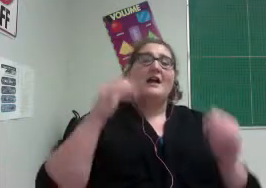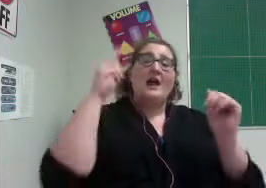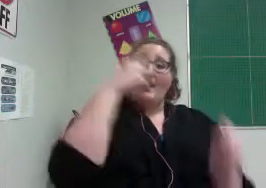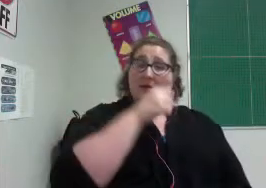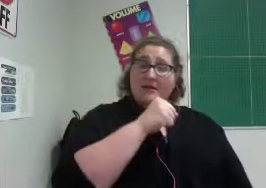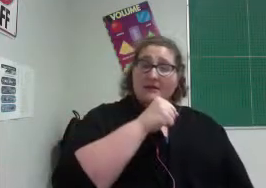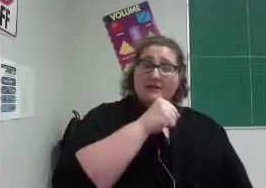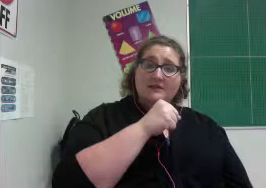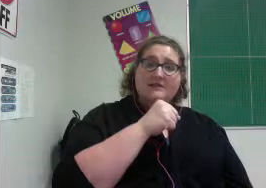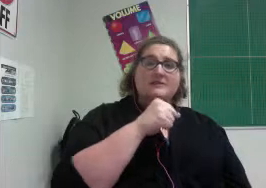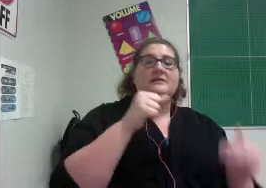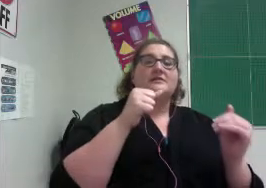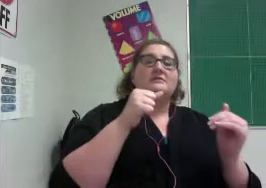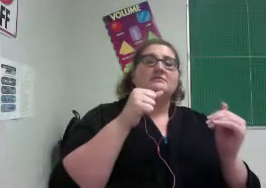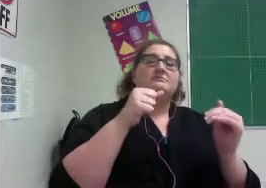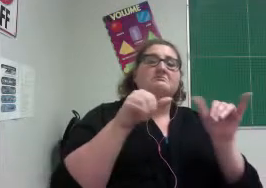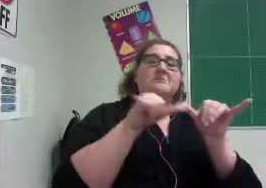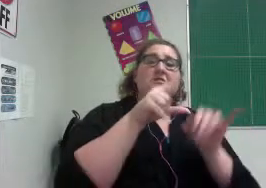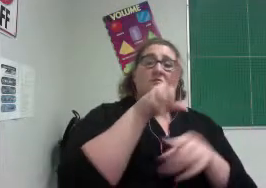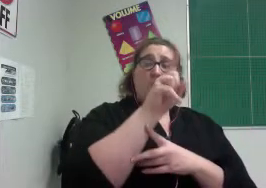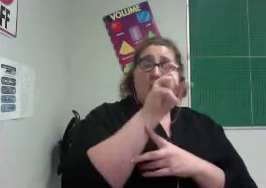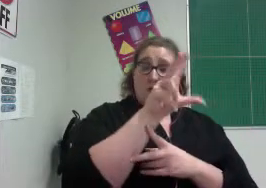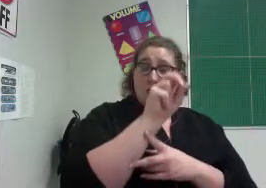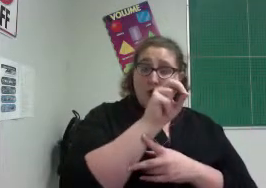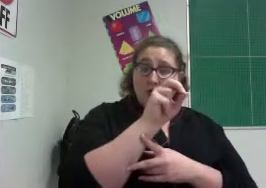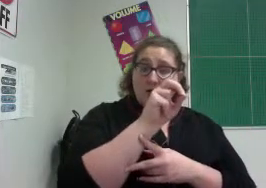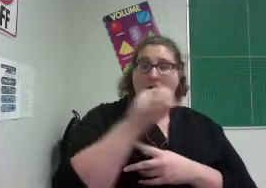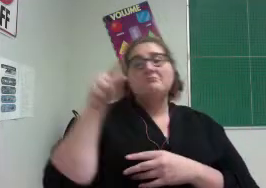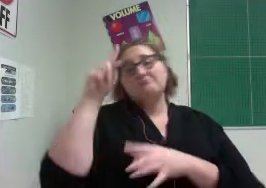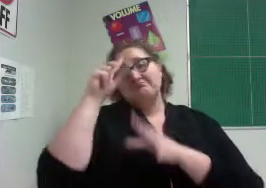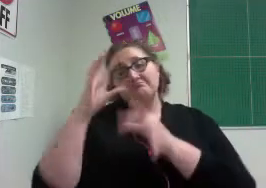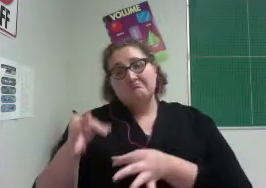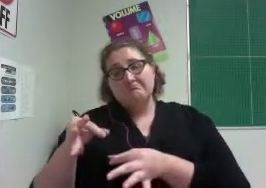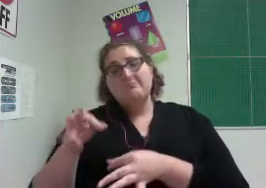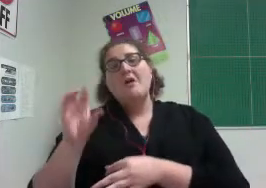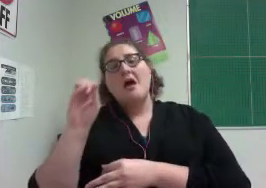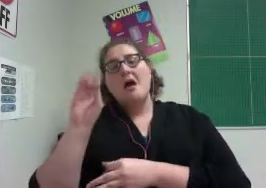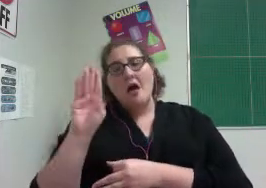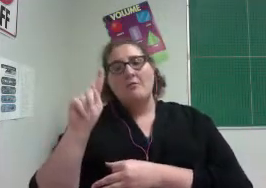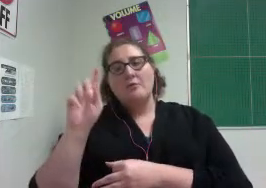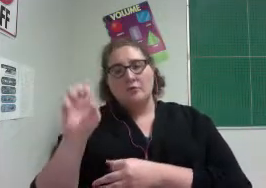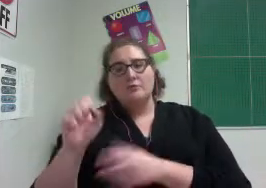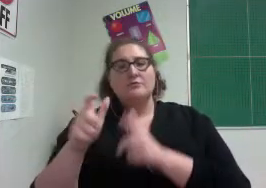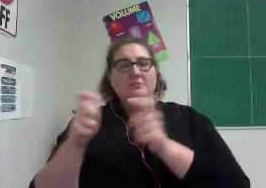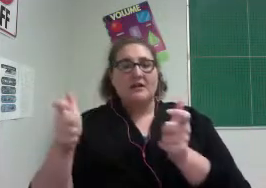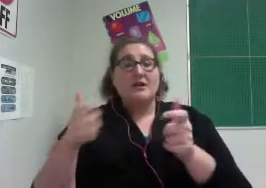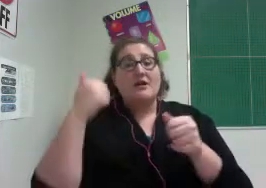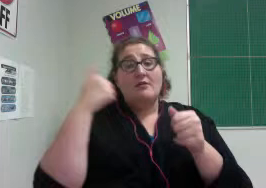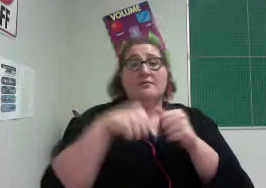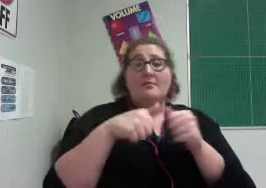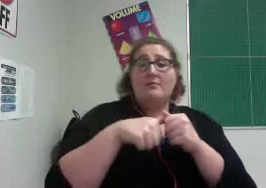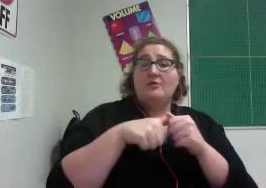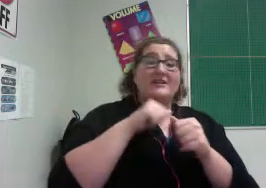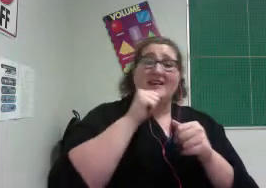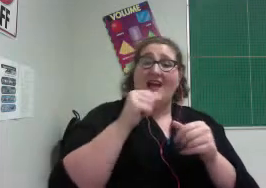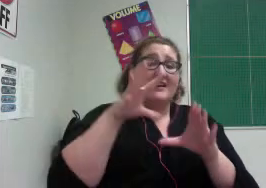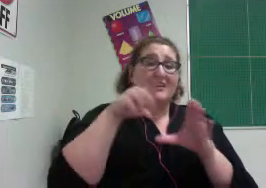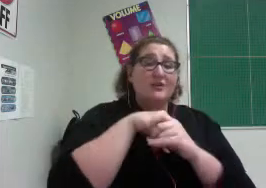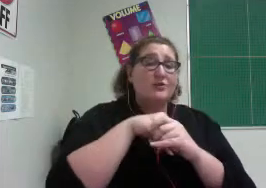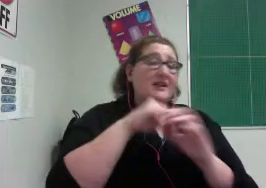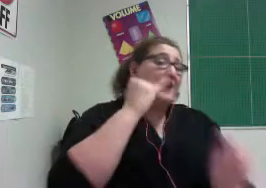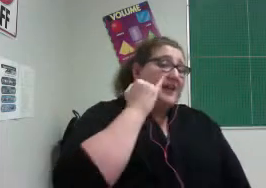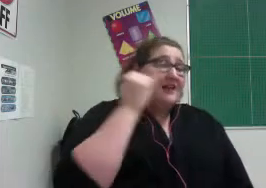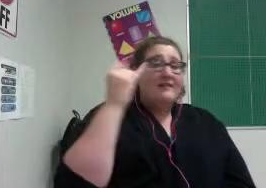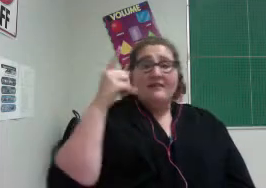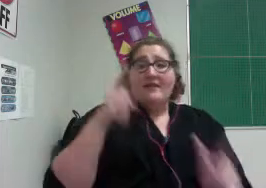Hypothesis, an angle measures 130. Conclusion, the angle is obtuse. Now guys, notice that doesn't include the if or the then